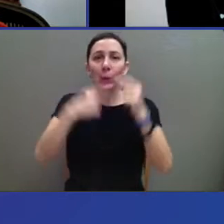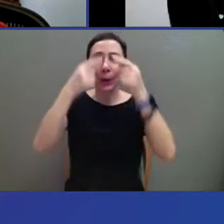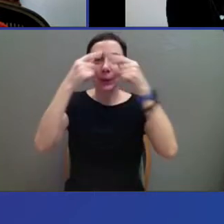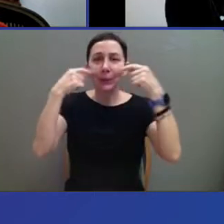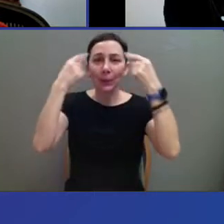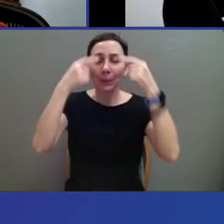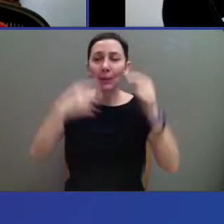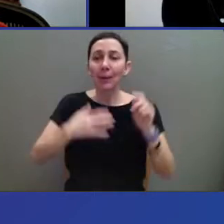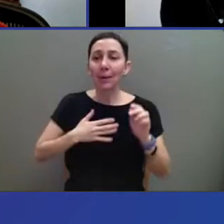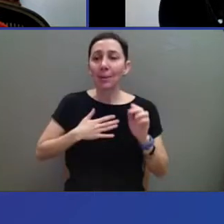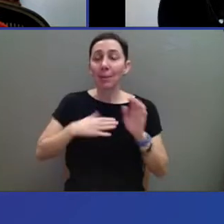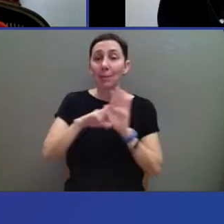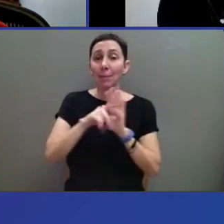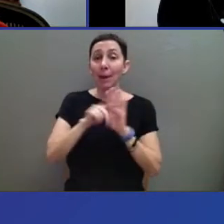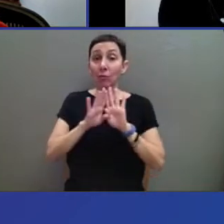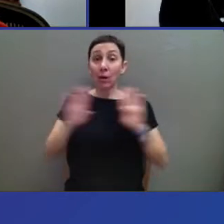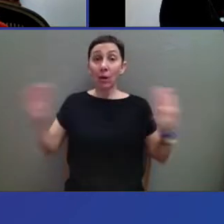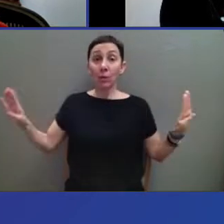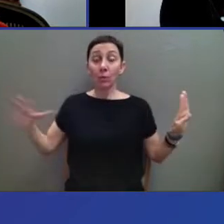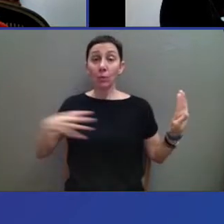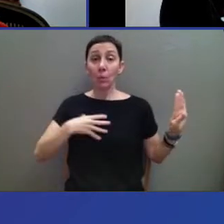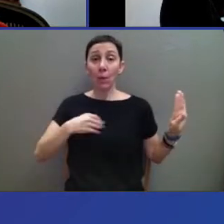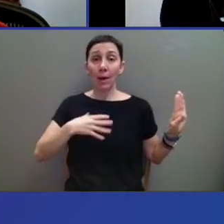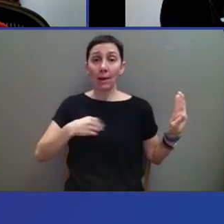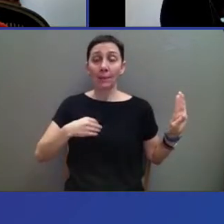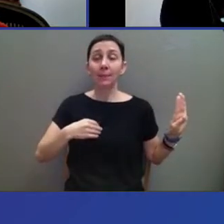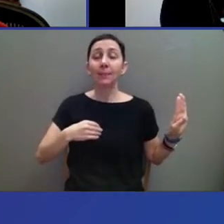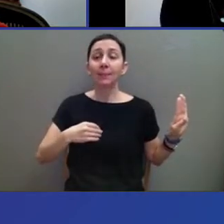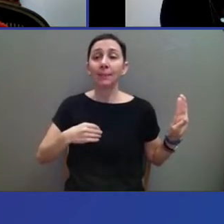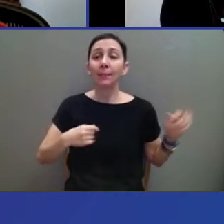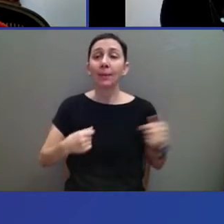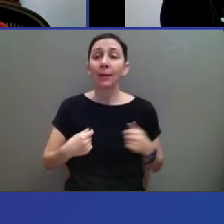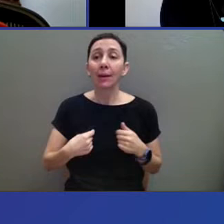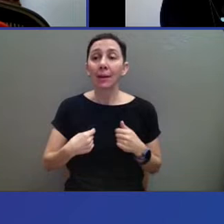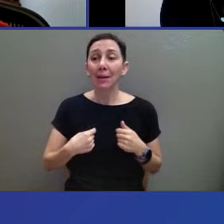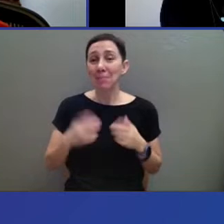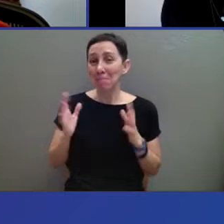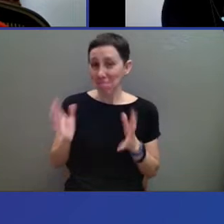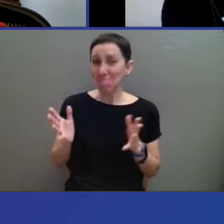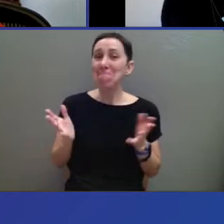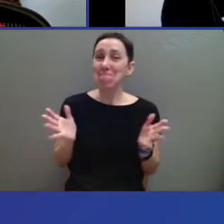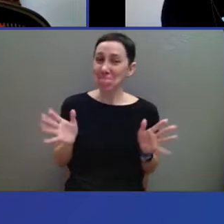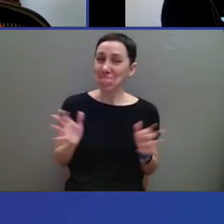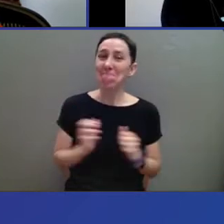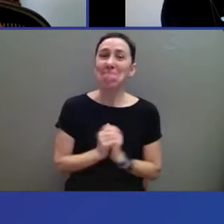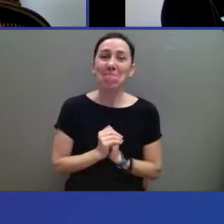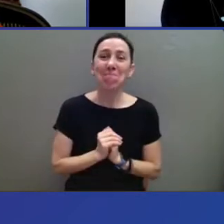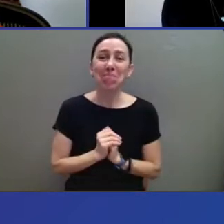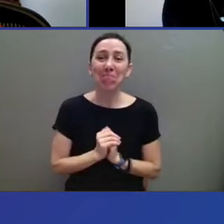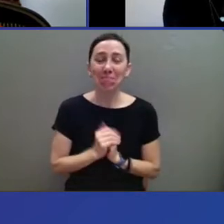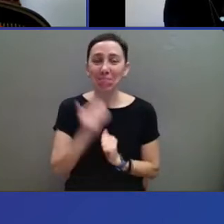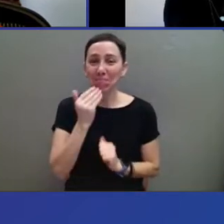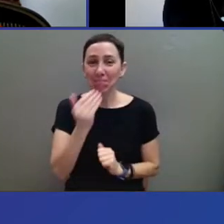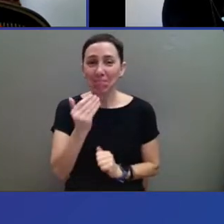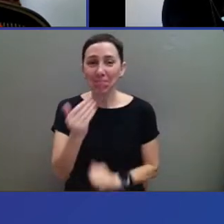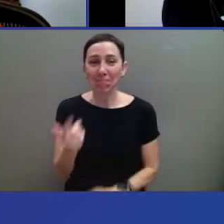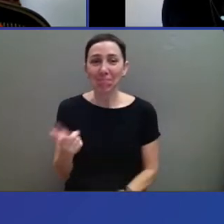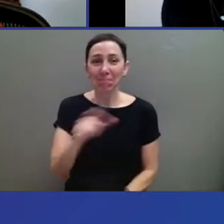My background is a white wall, and I'm going to leave it there as well. Thank you.